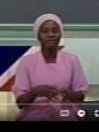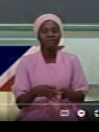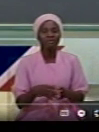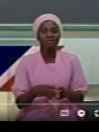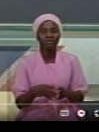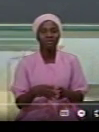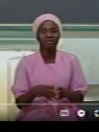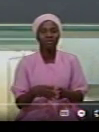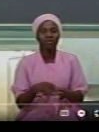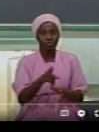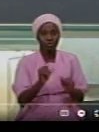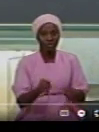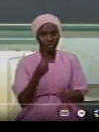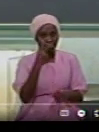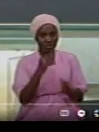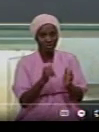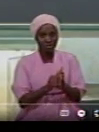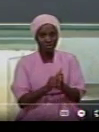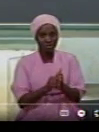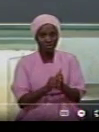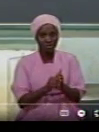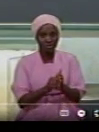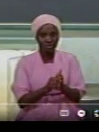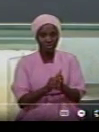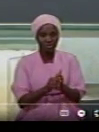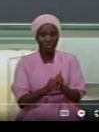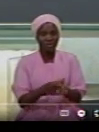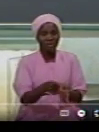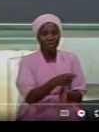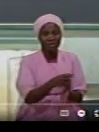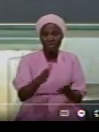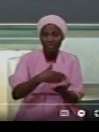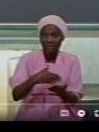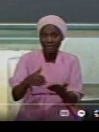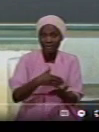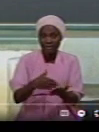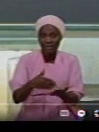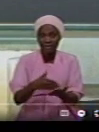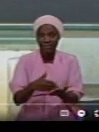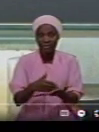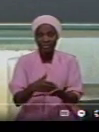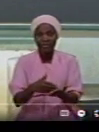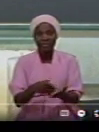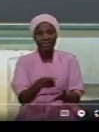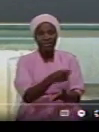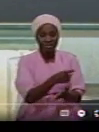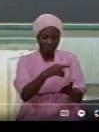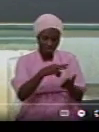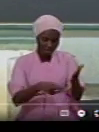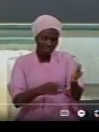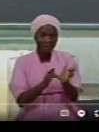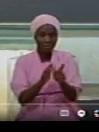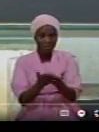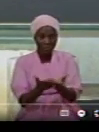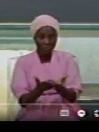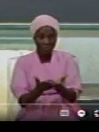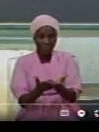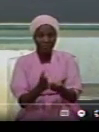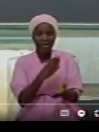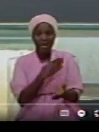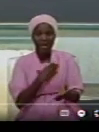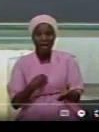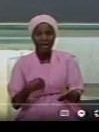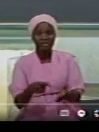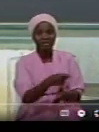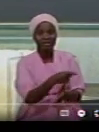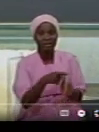faith. You can see that they sing the songs, they quote the scriptures, and they appear